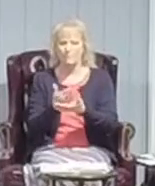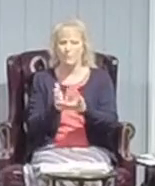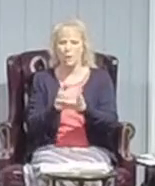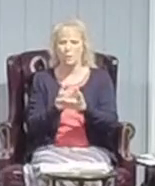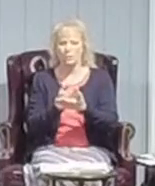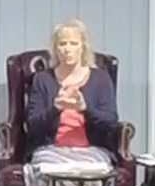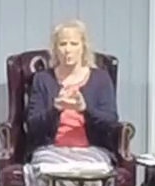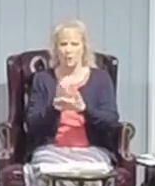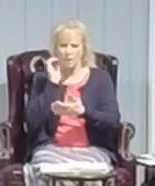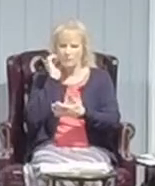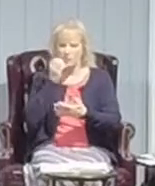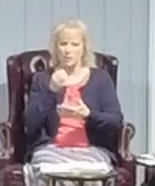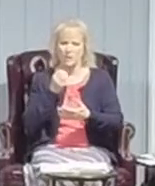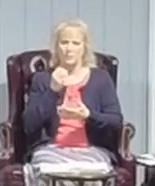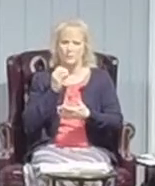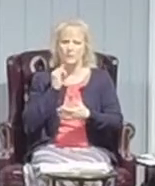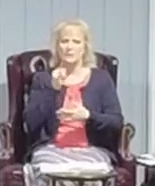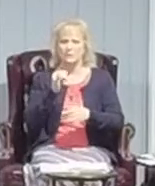was the nakedness.